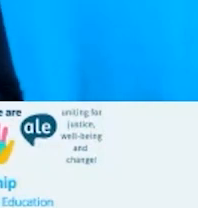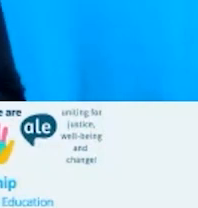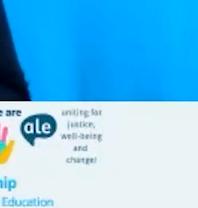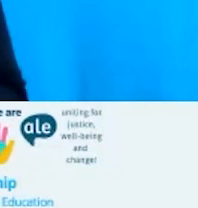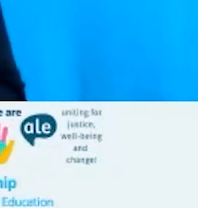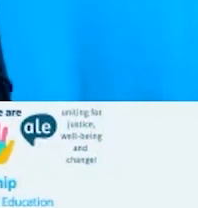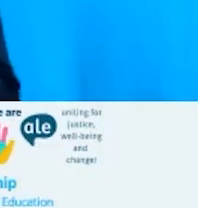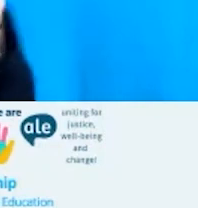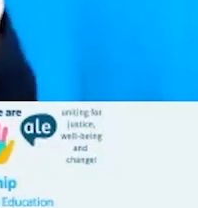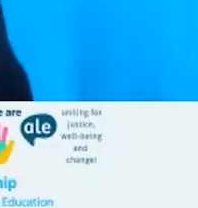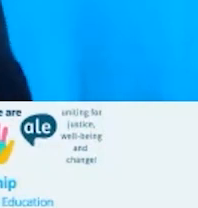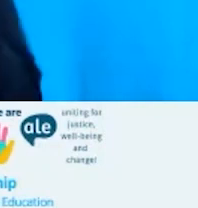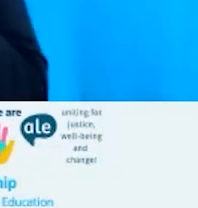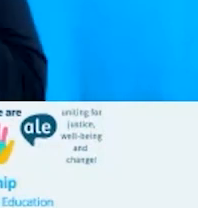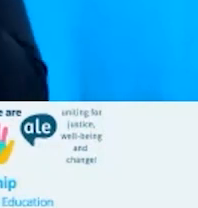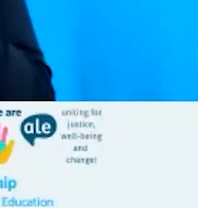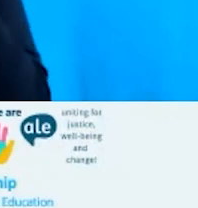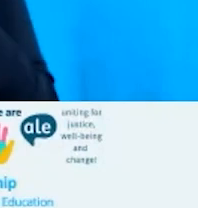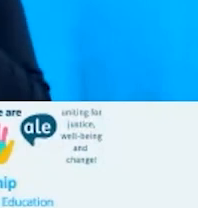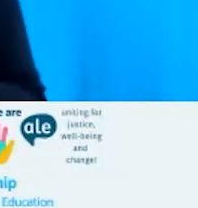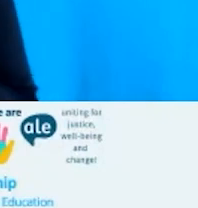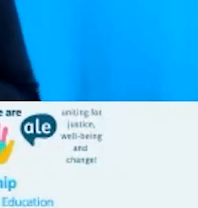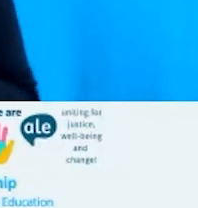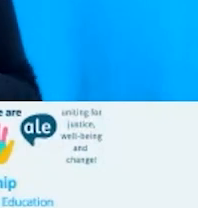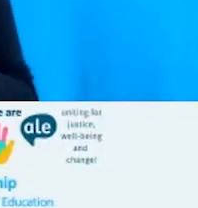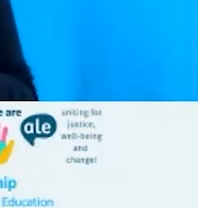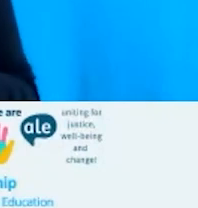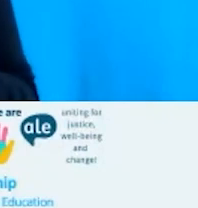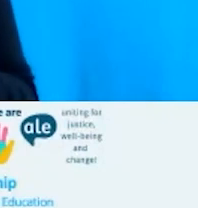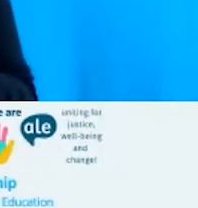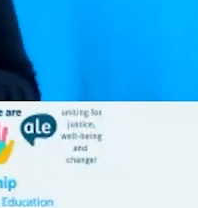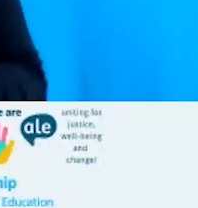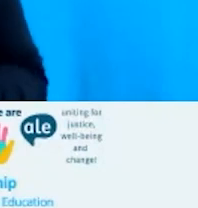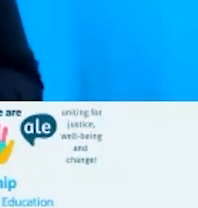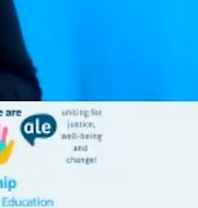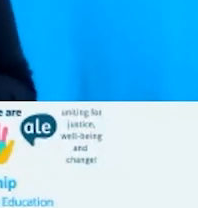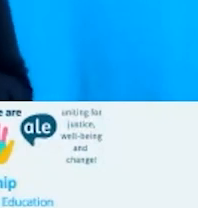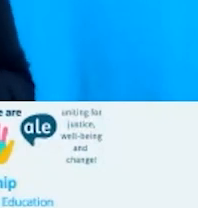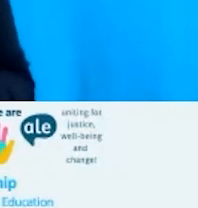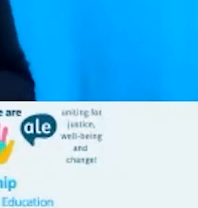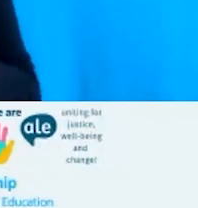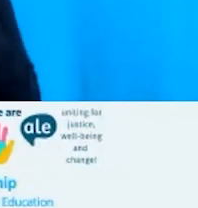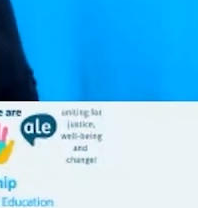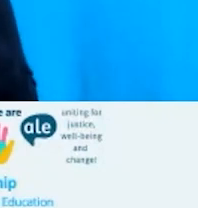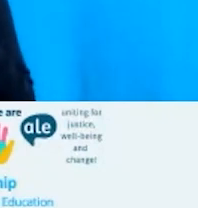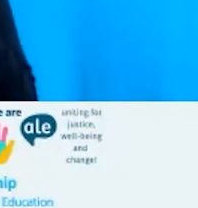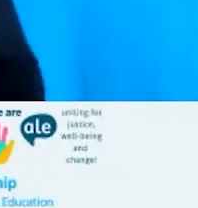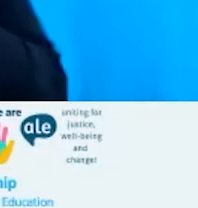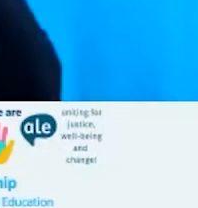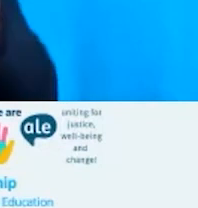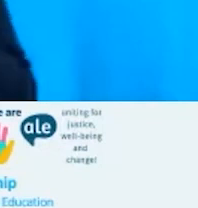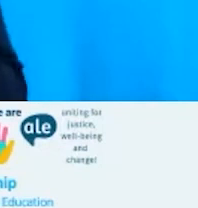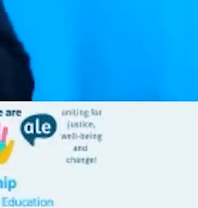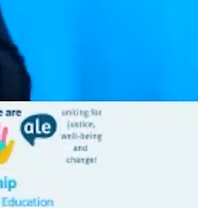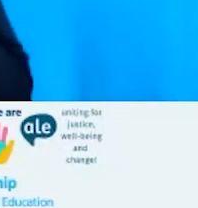rely on and to refer to. But on the other hand, in the process of changing and democratic changes, we have